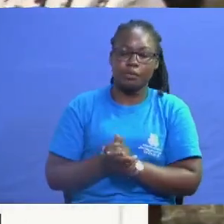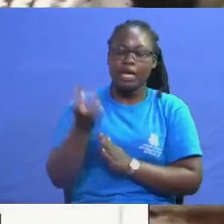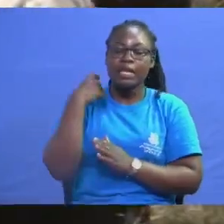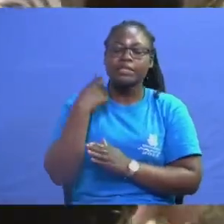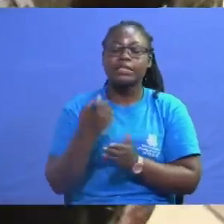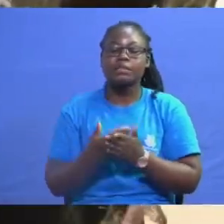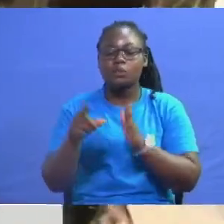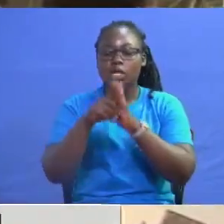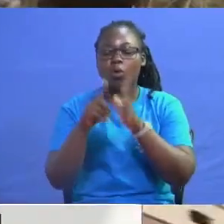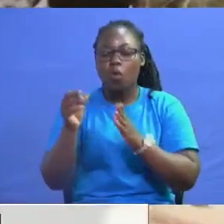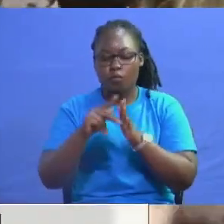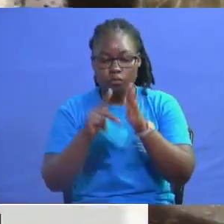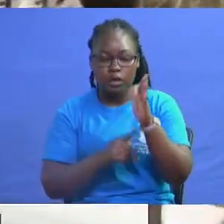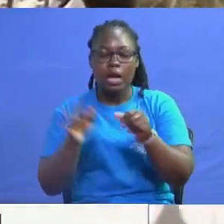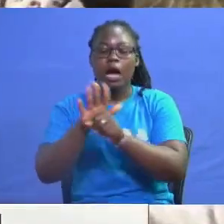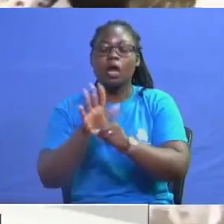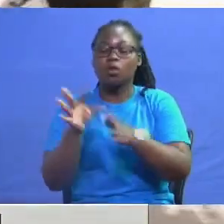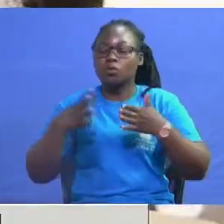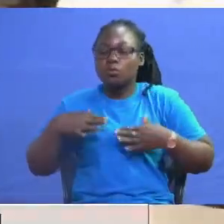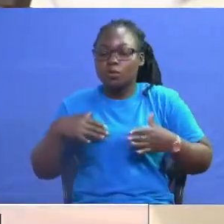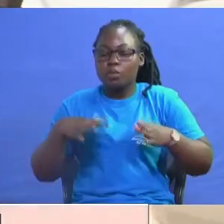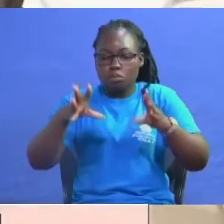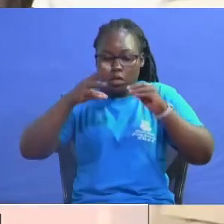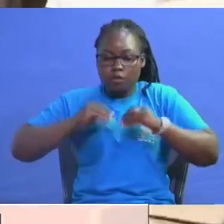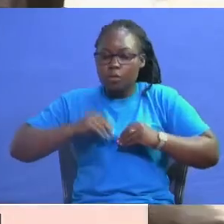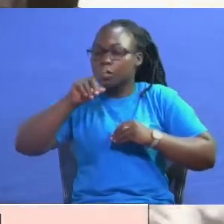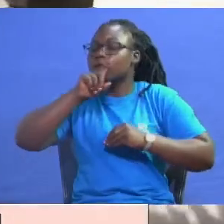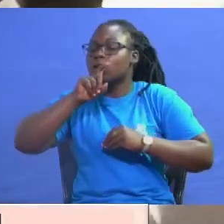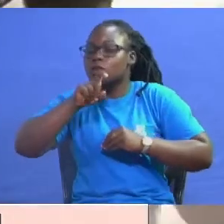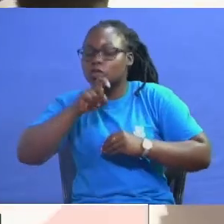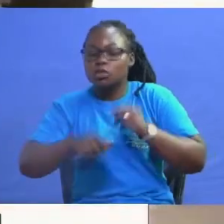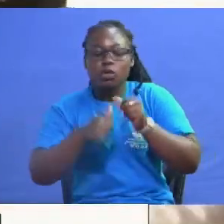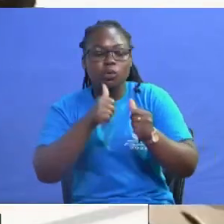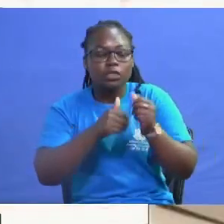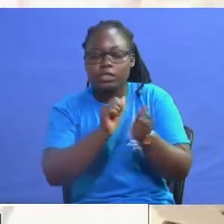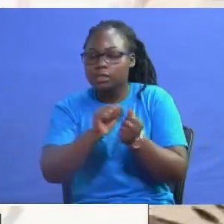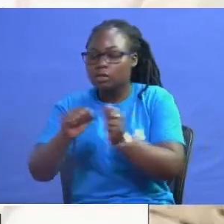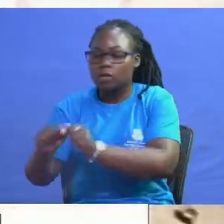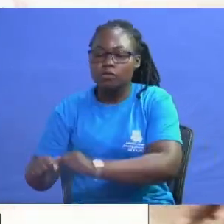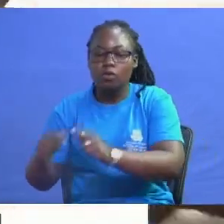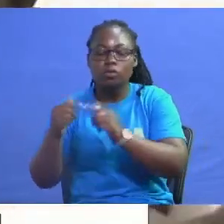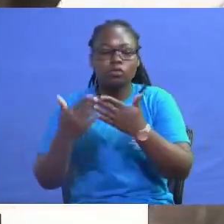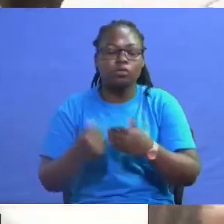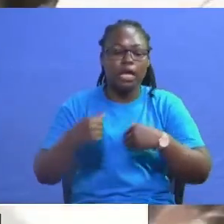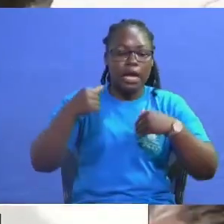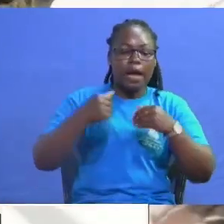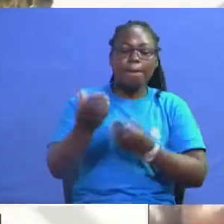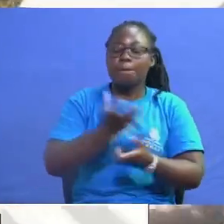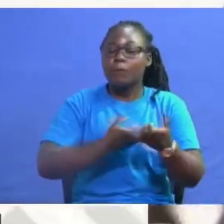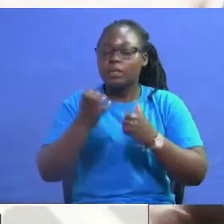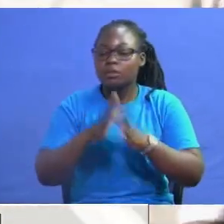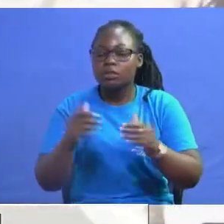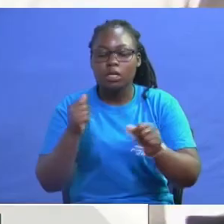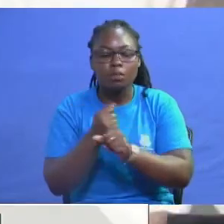launch of the program, thousands of residents have received chicks, which will soon transform them into entrepreneurs, enabling them